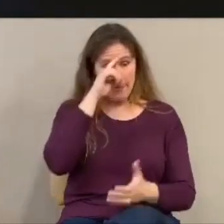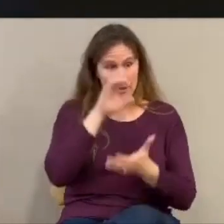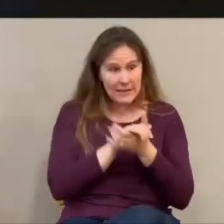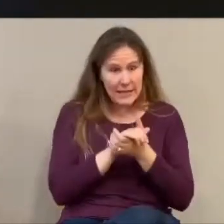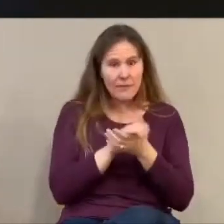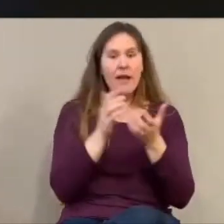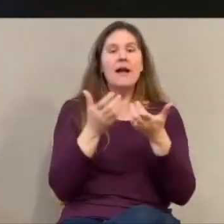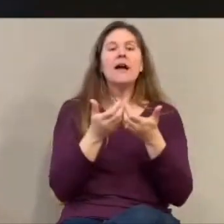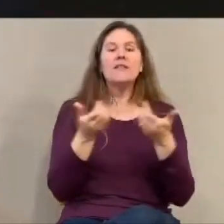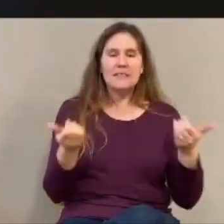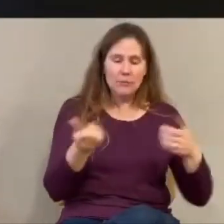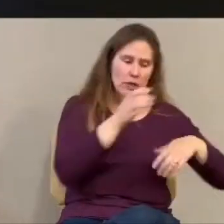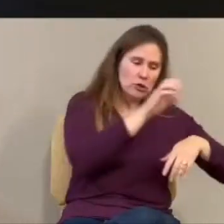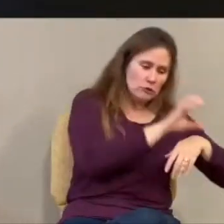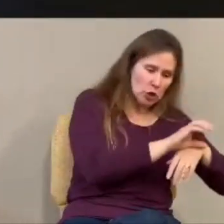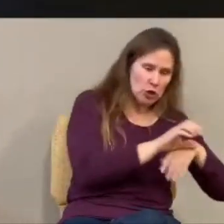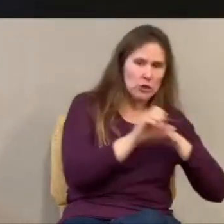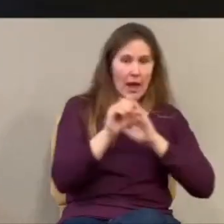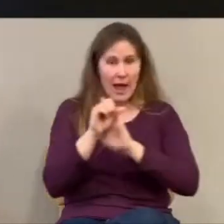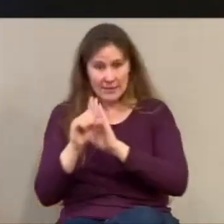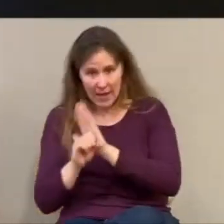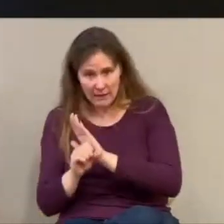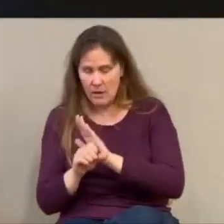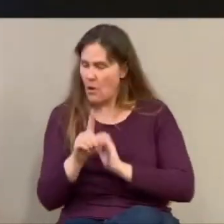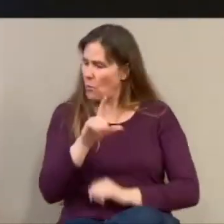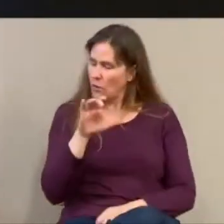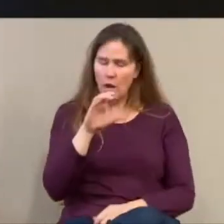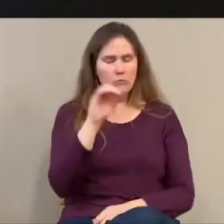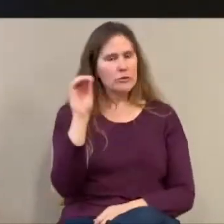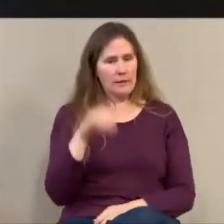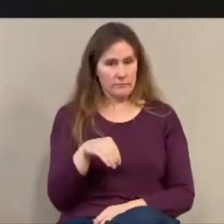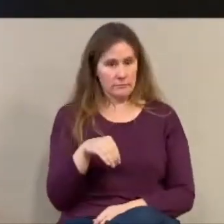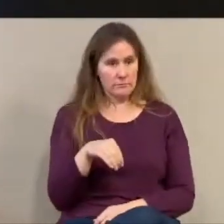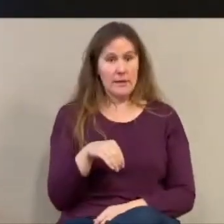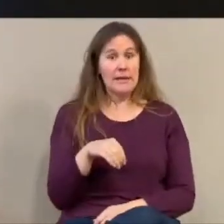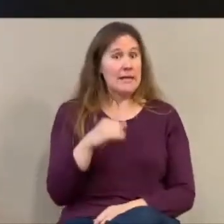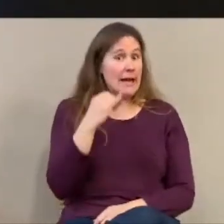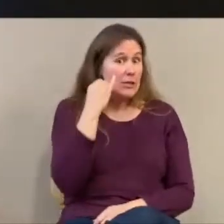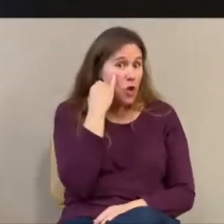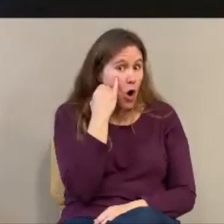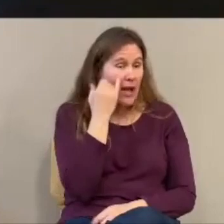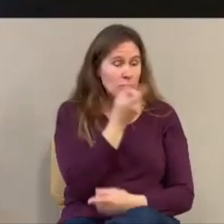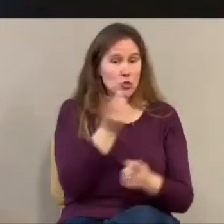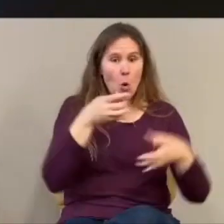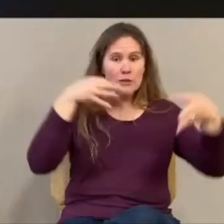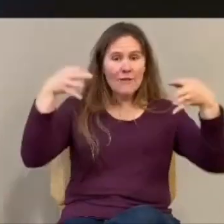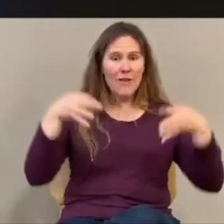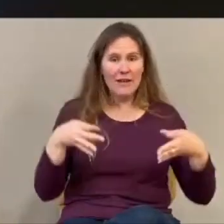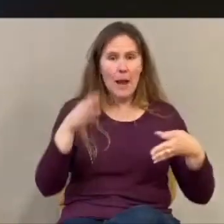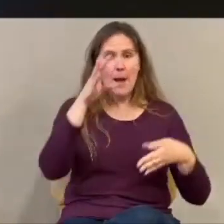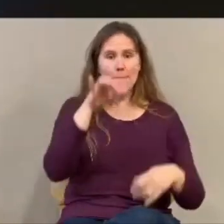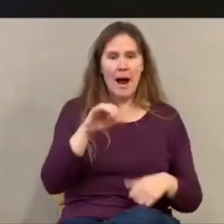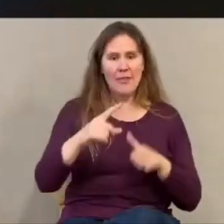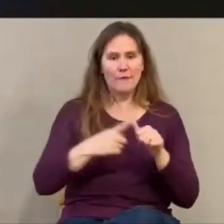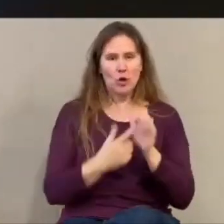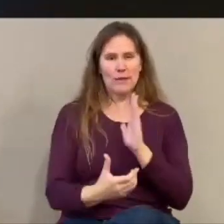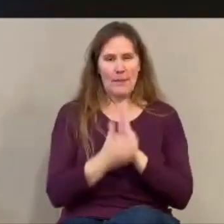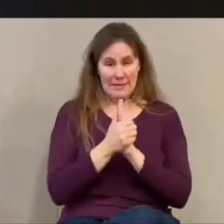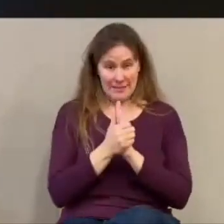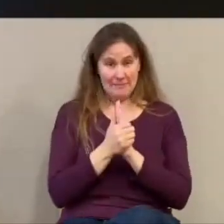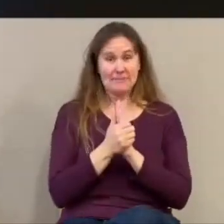the separation of church and state 100%, as long as you define it by the First